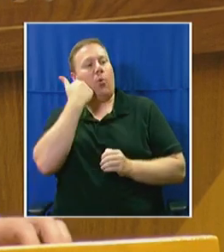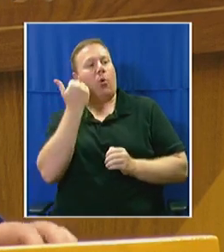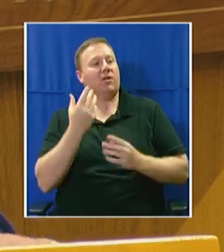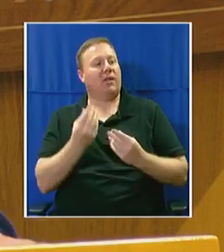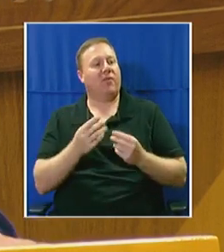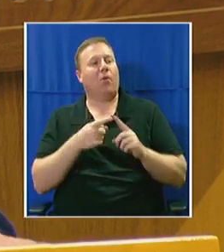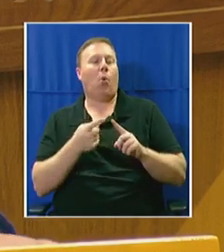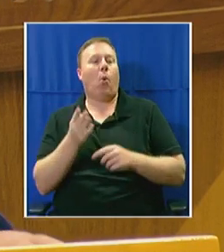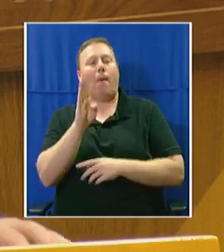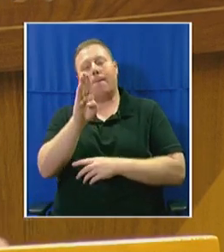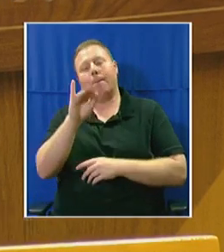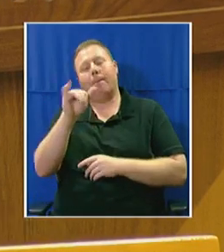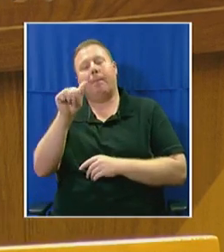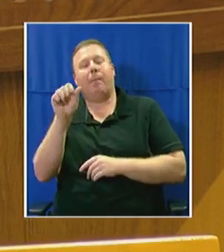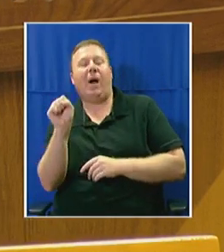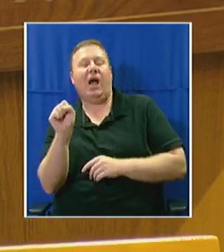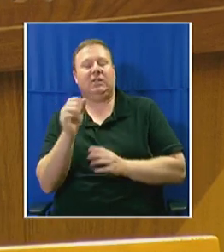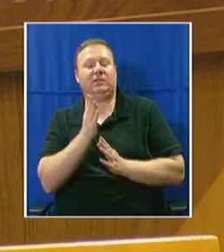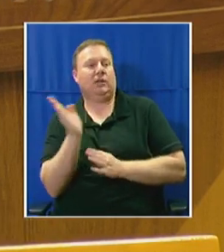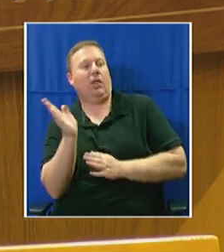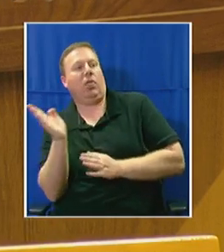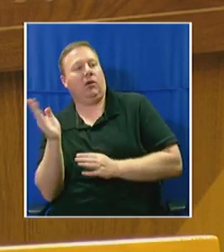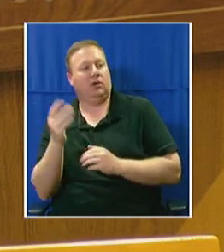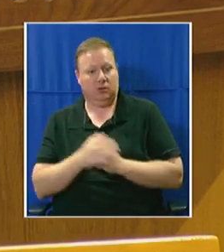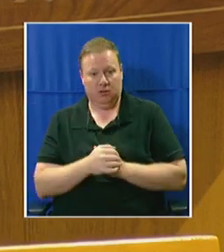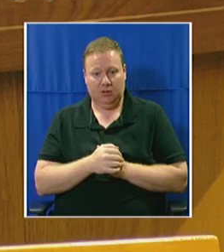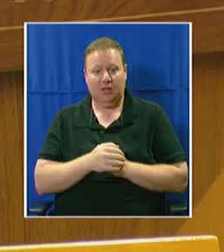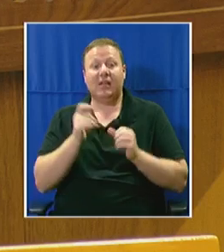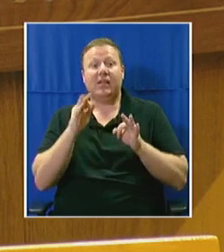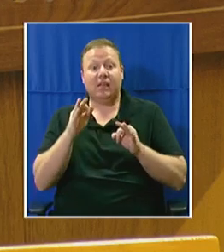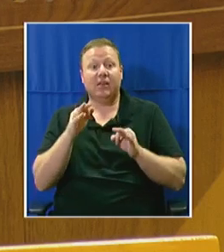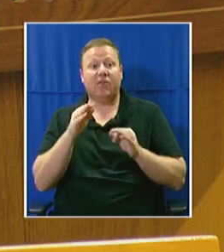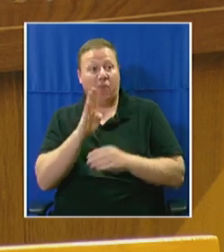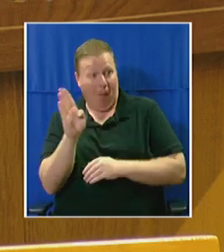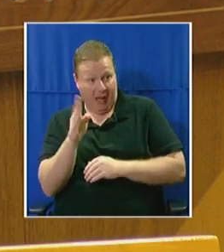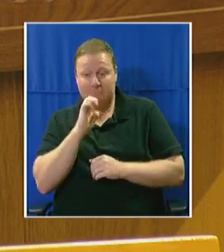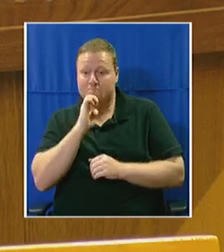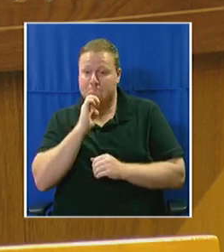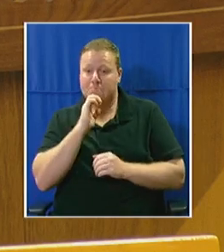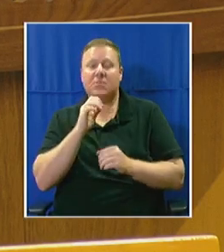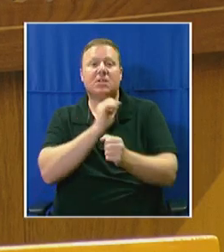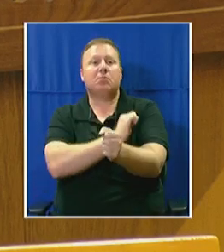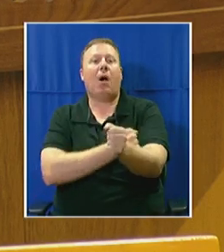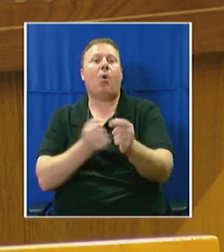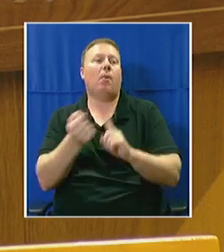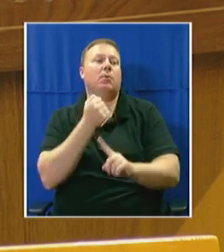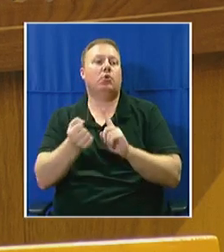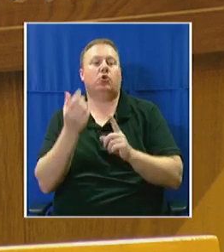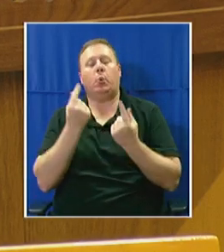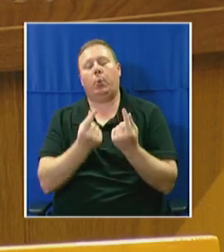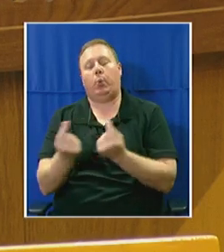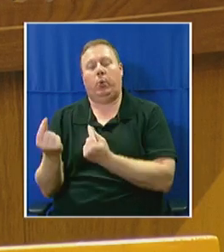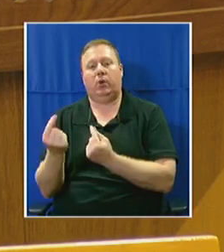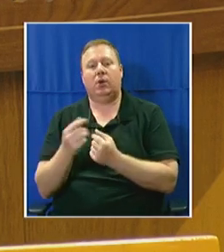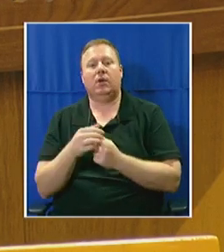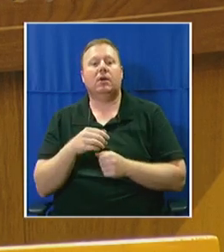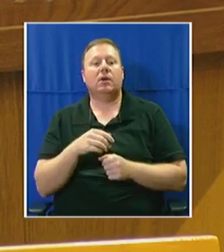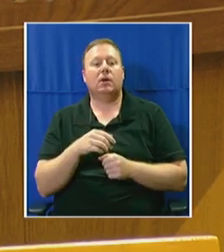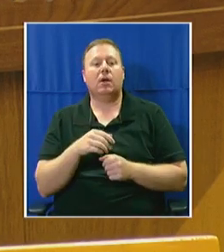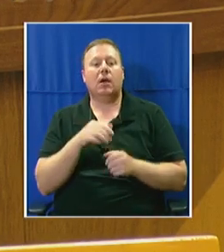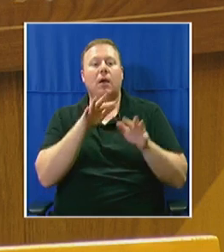president followed the correct process in making his decision in addition it's our duty to consider whether the president could have been motivated by an